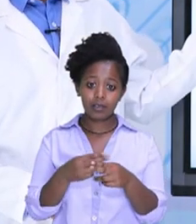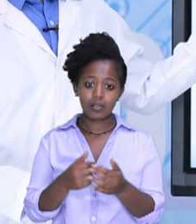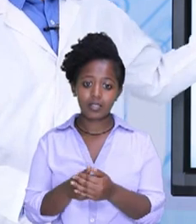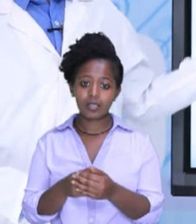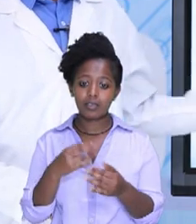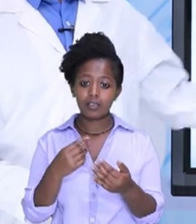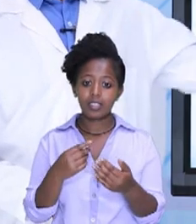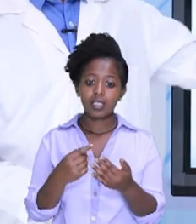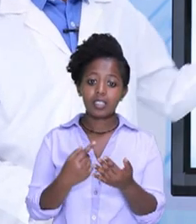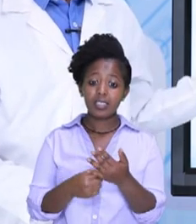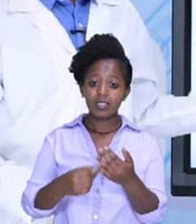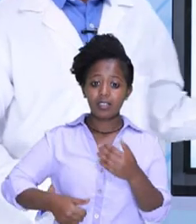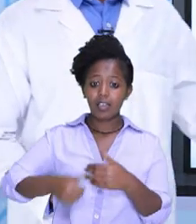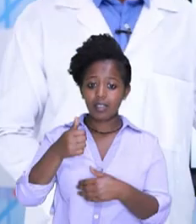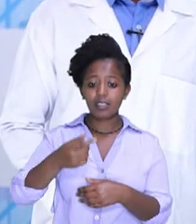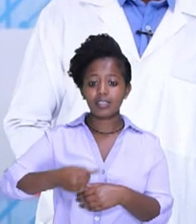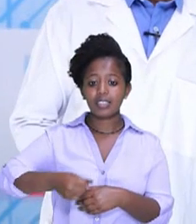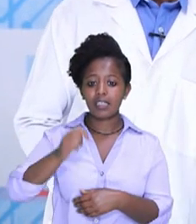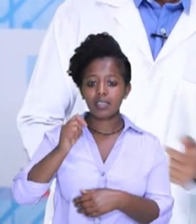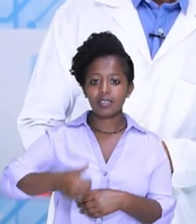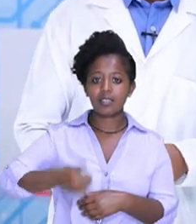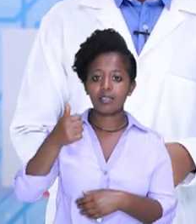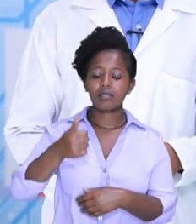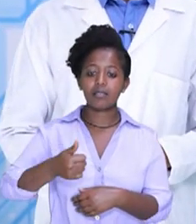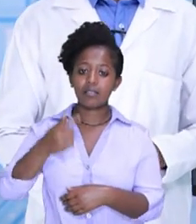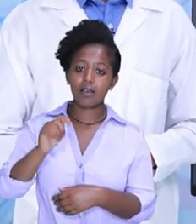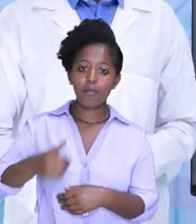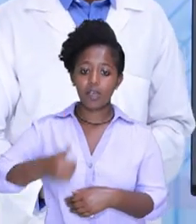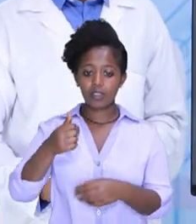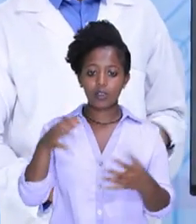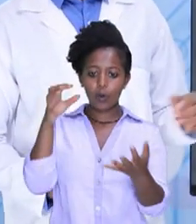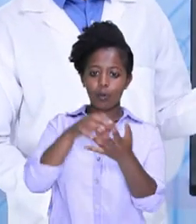say that these are the major components of soil.